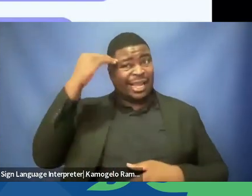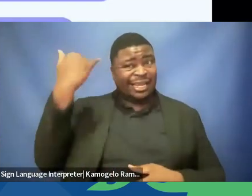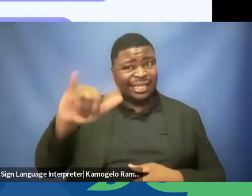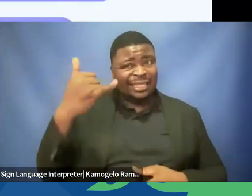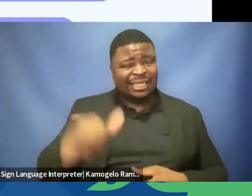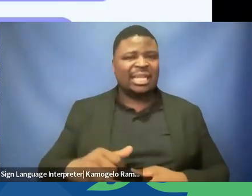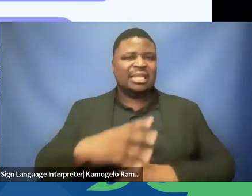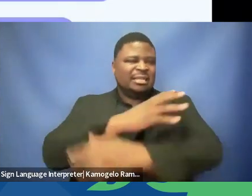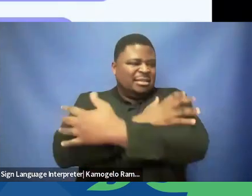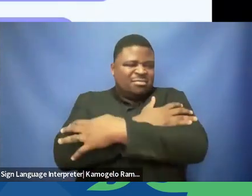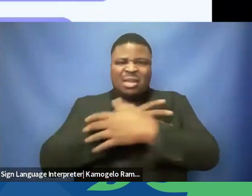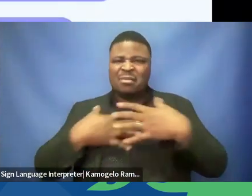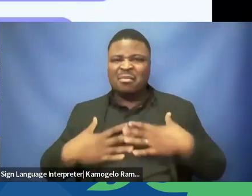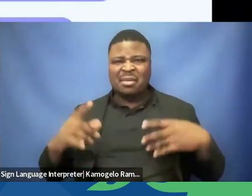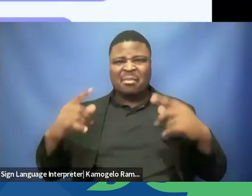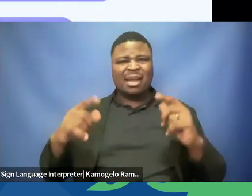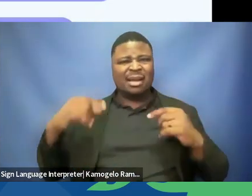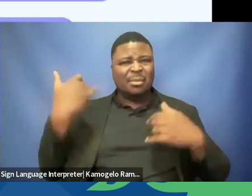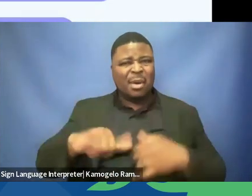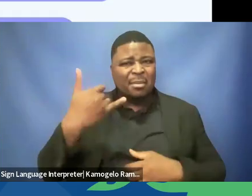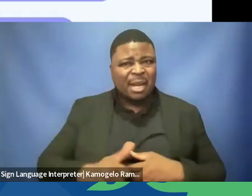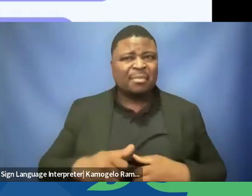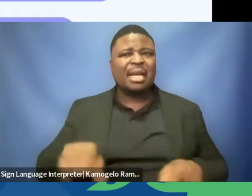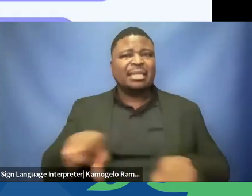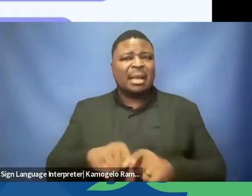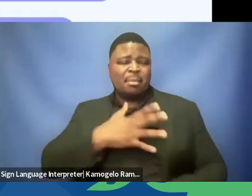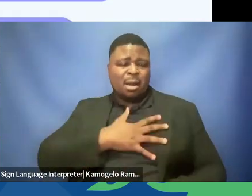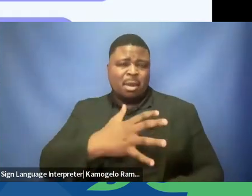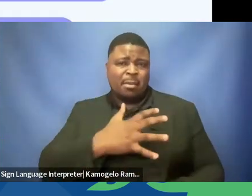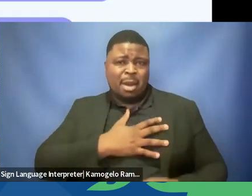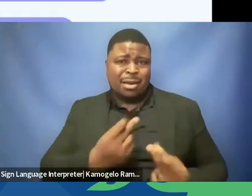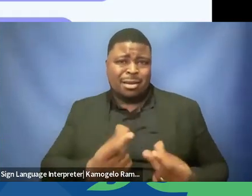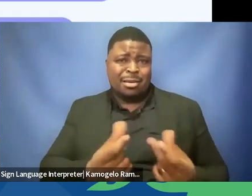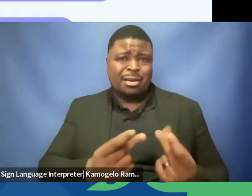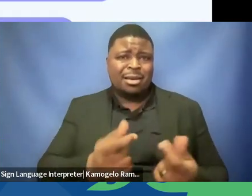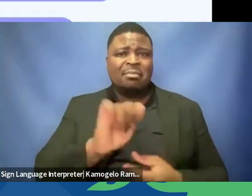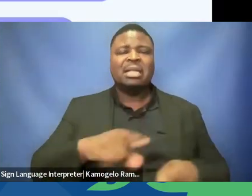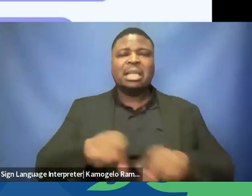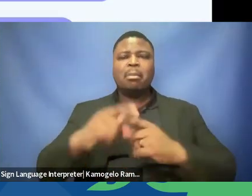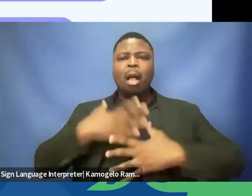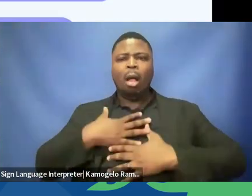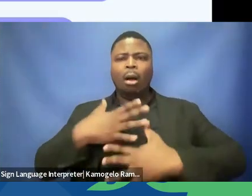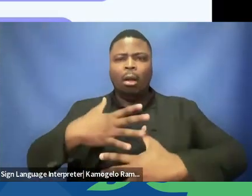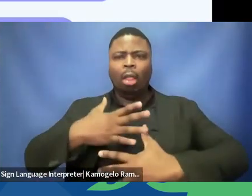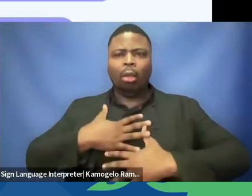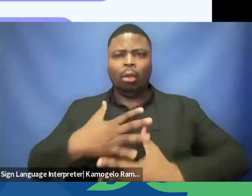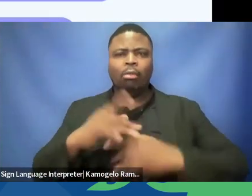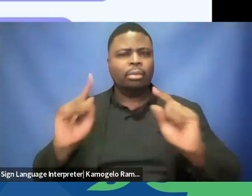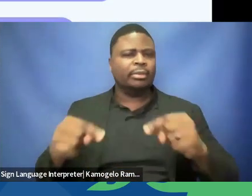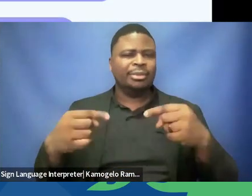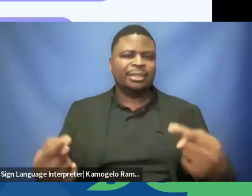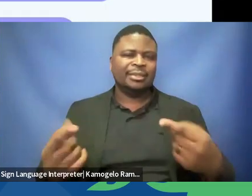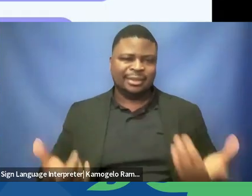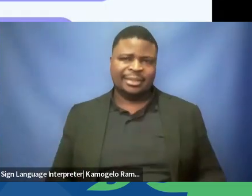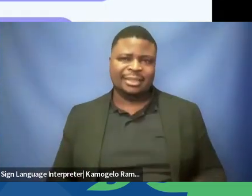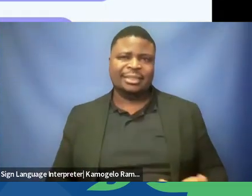the chewing, tremors and irregular heartbeat, shortness of breath, oral and gastrointestinal issues.